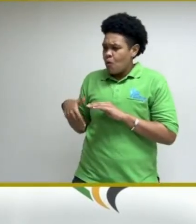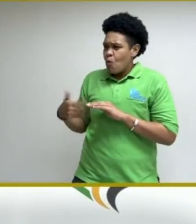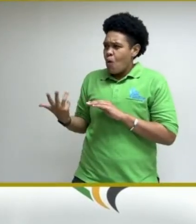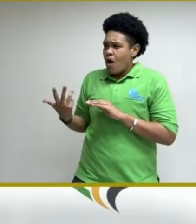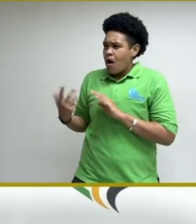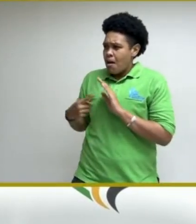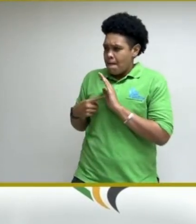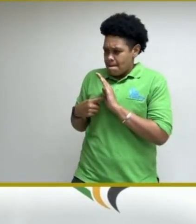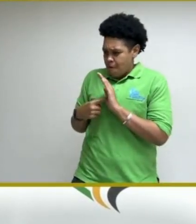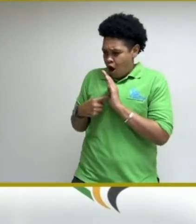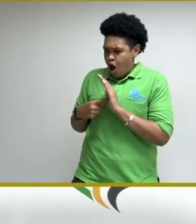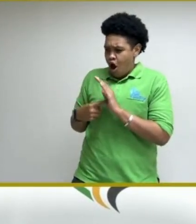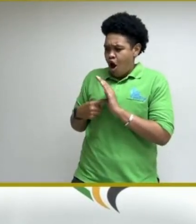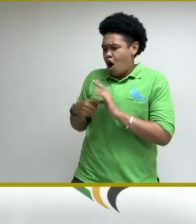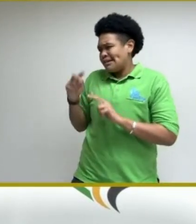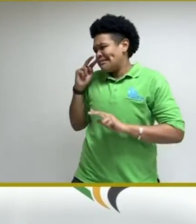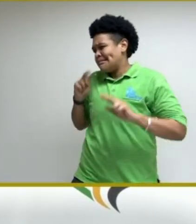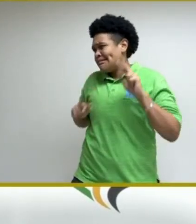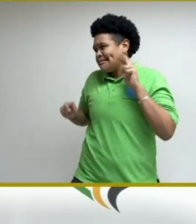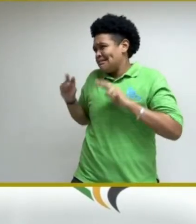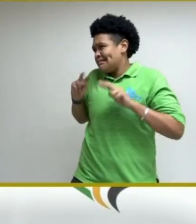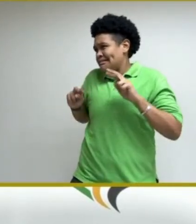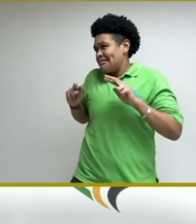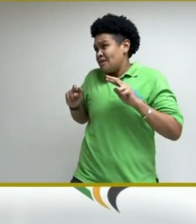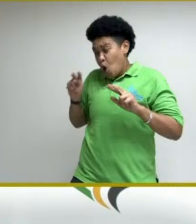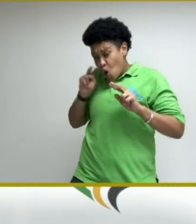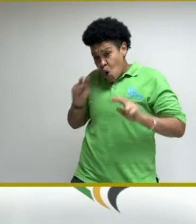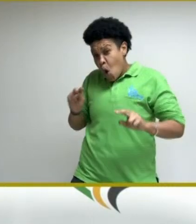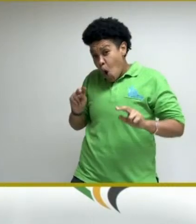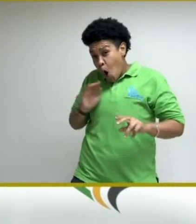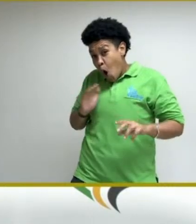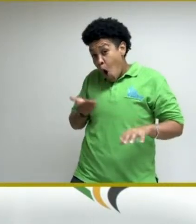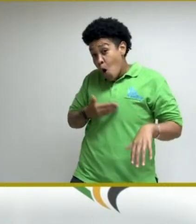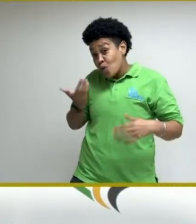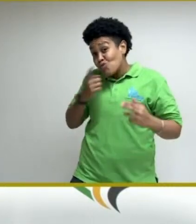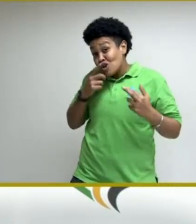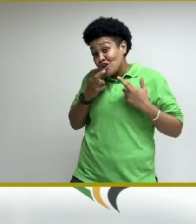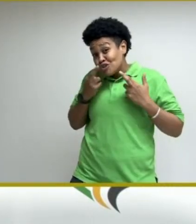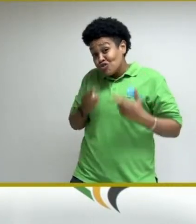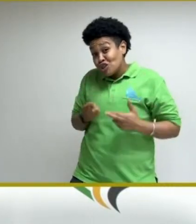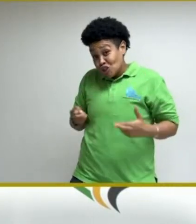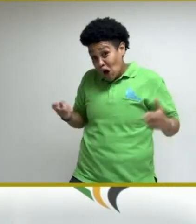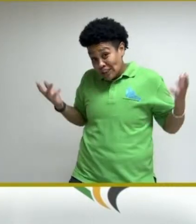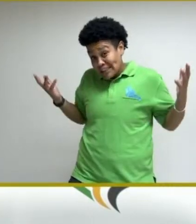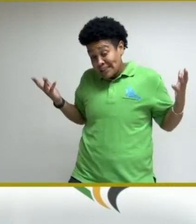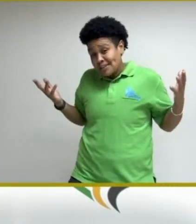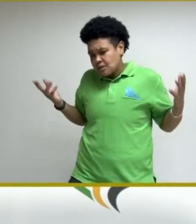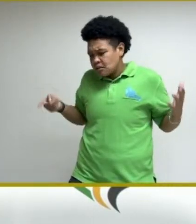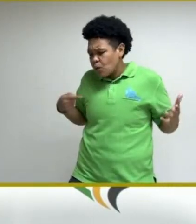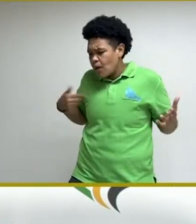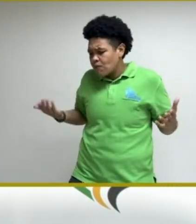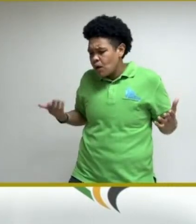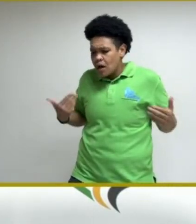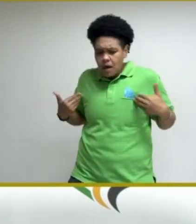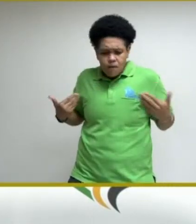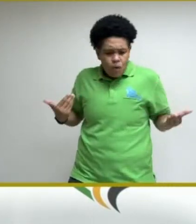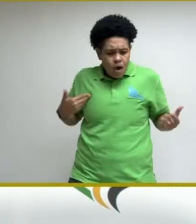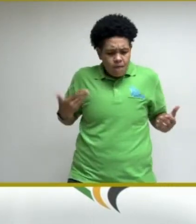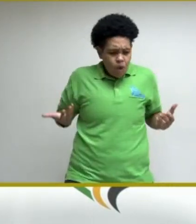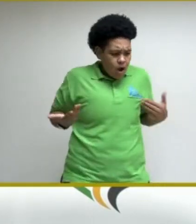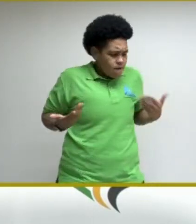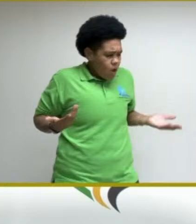modeling, and look at our resources, and of course make